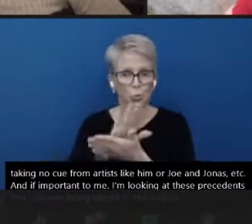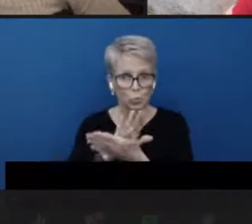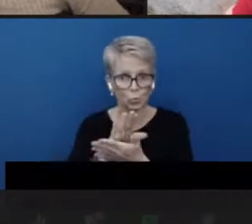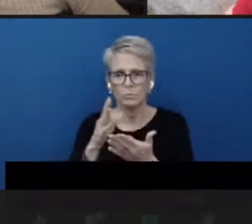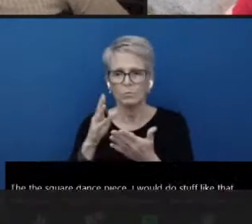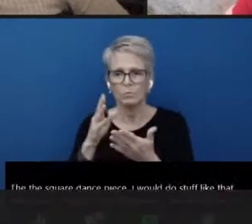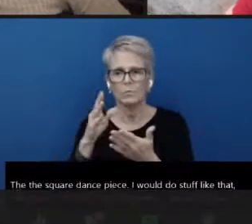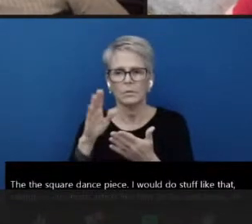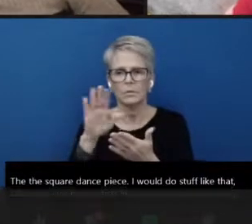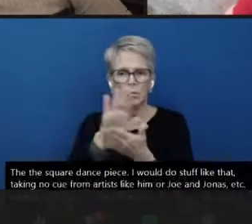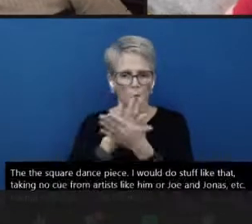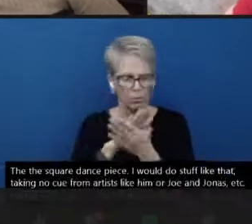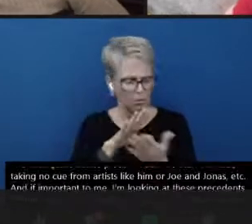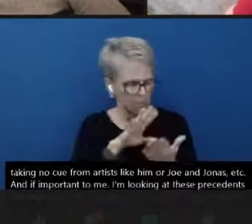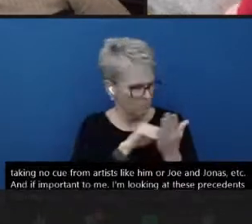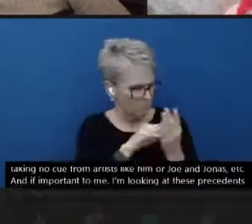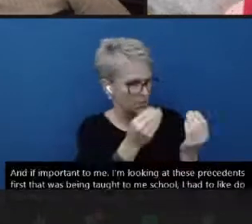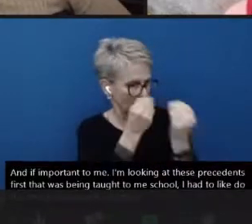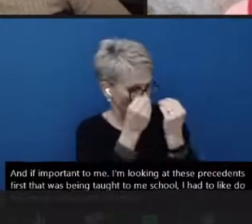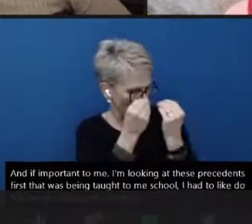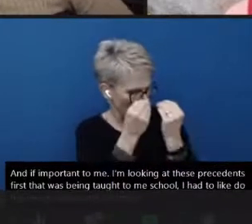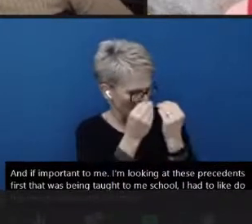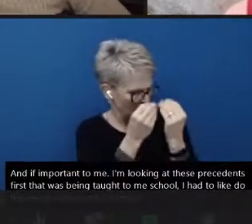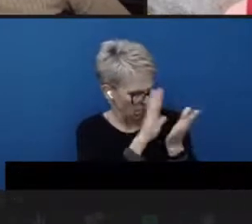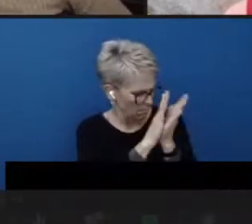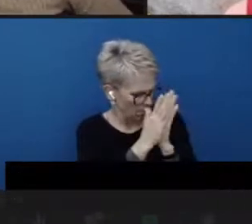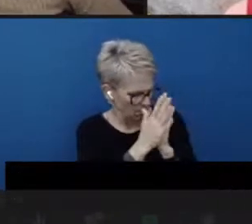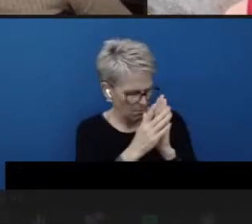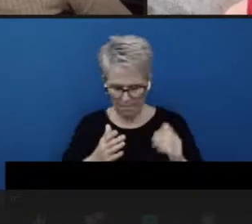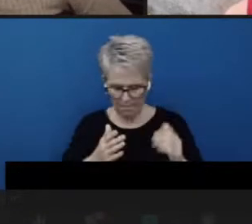I had to like do my own learning and teaching of